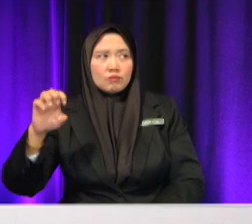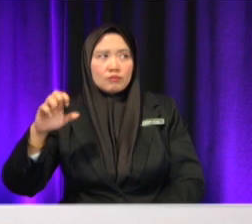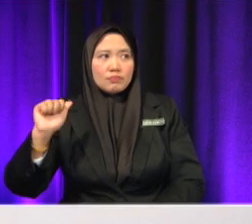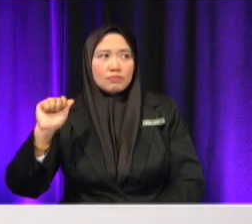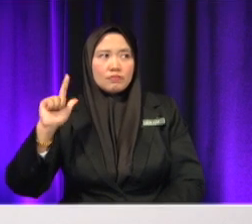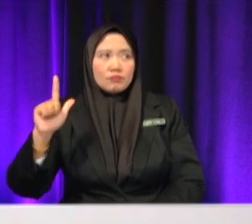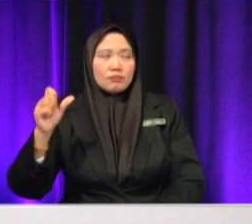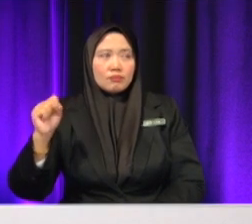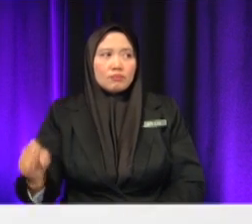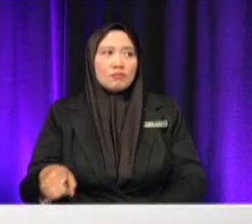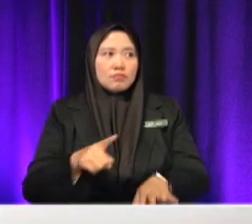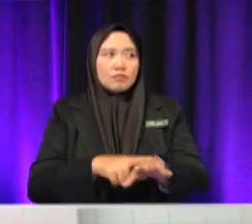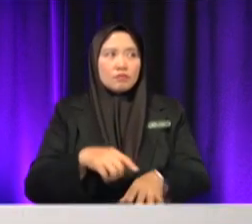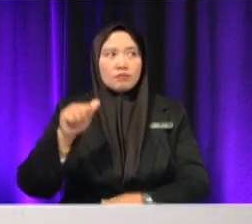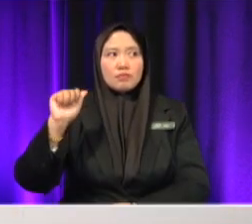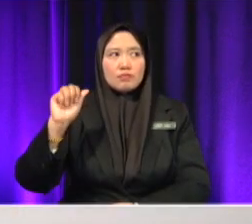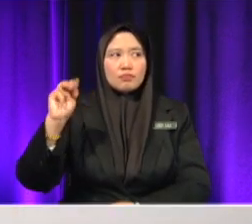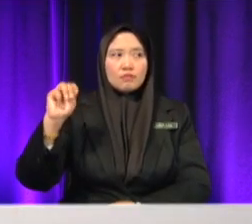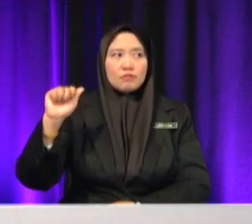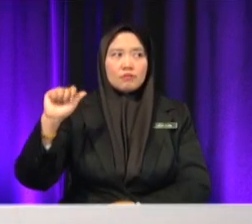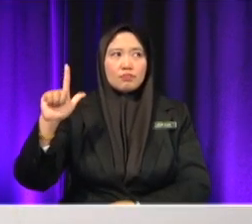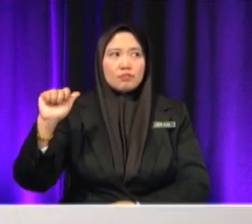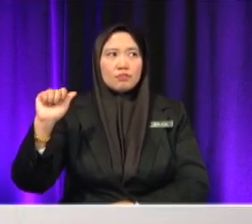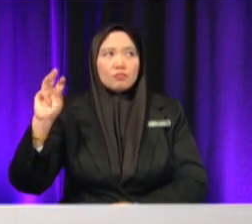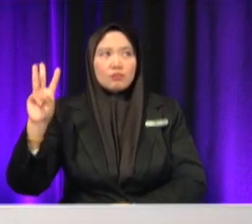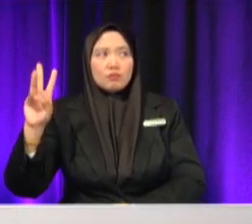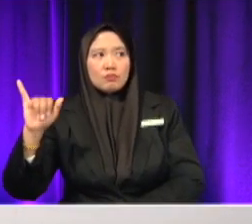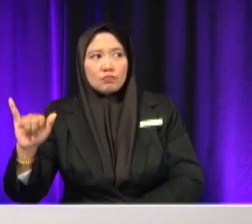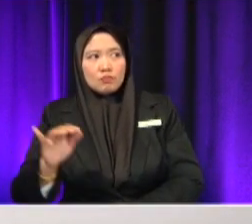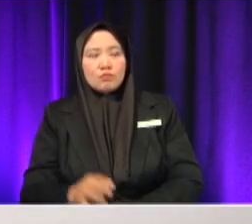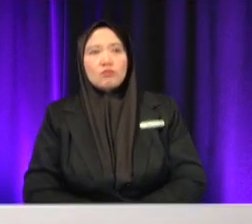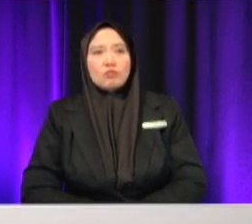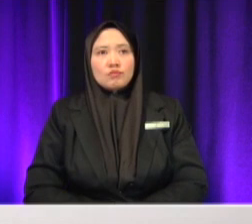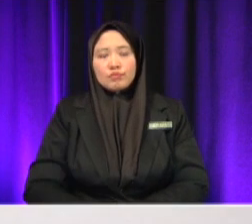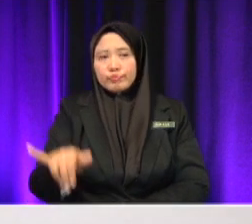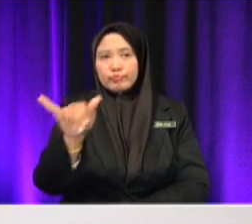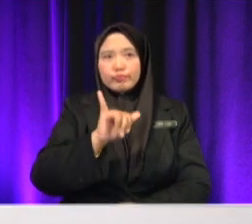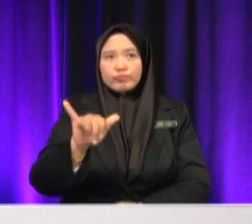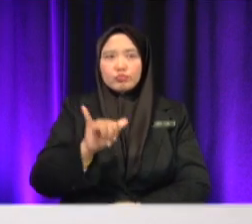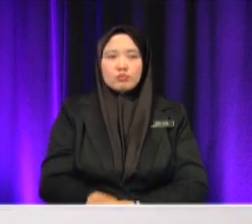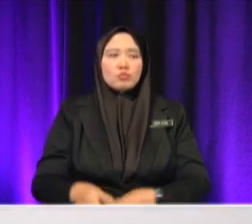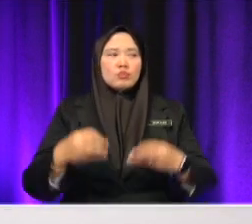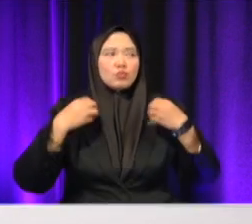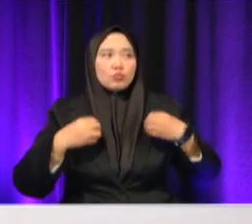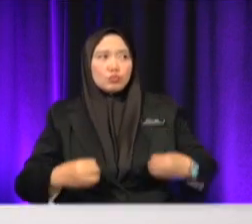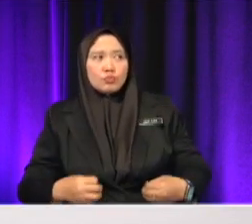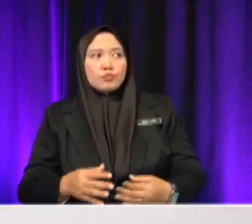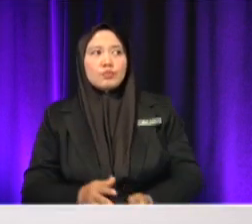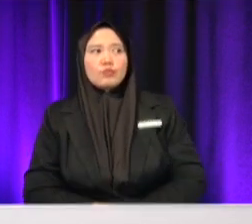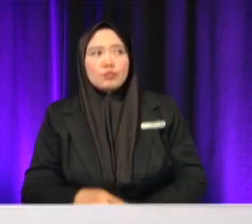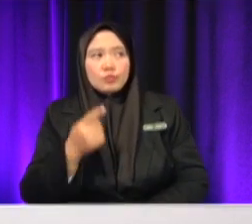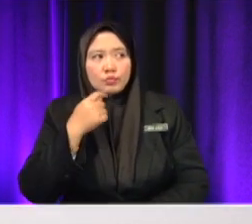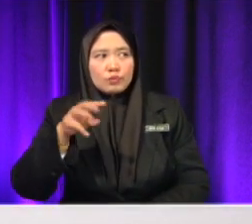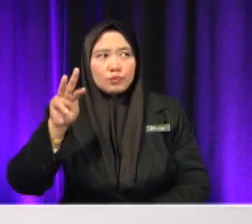so Adriana, any charity being mentioned here? Same as before, which is Mary's Meals. Okay,